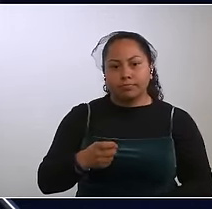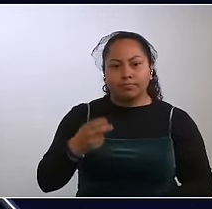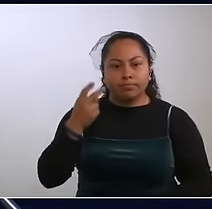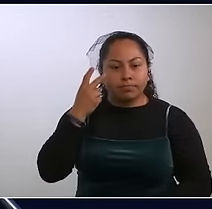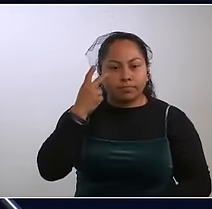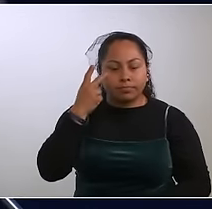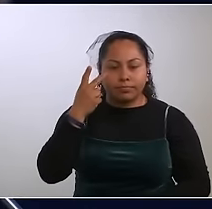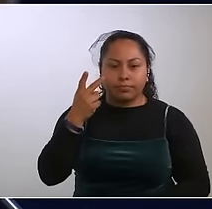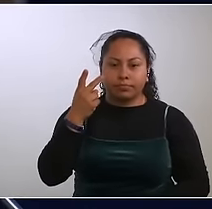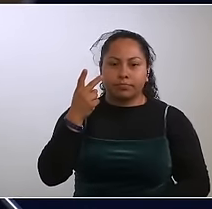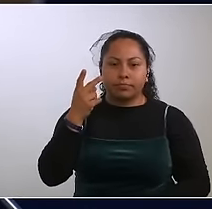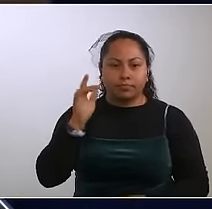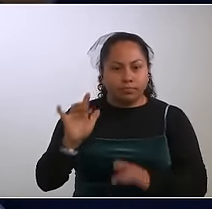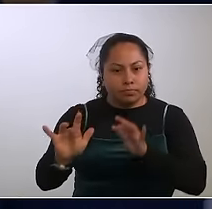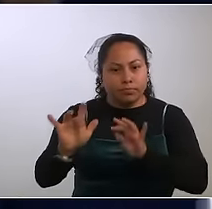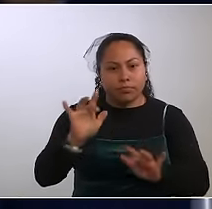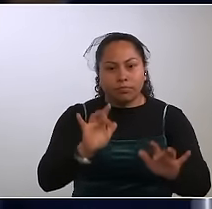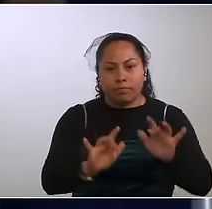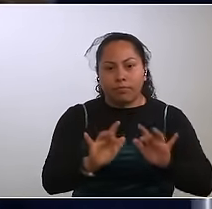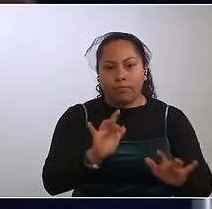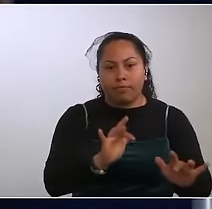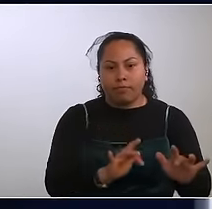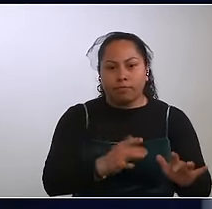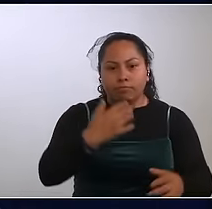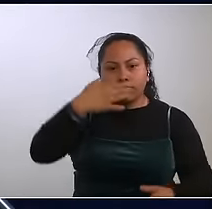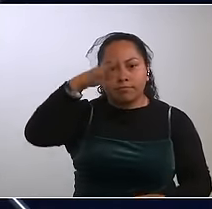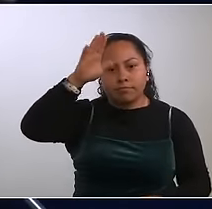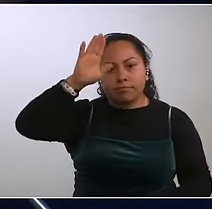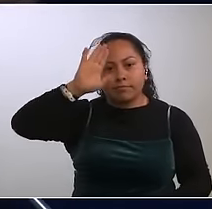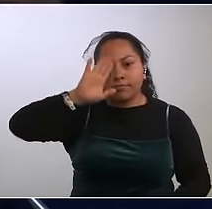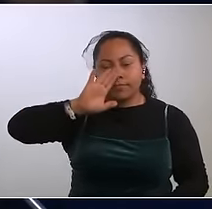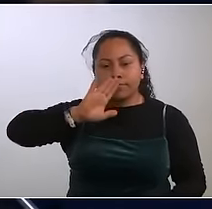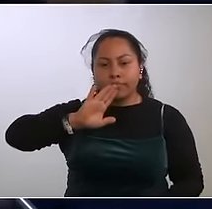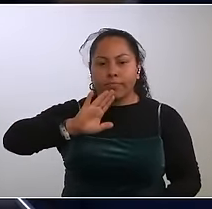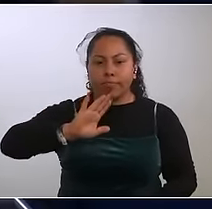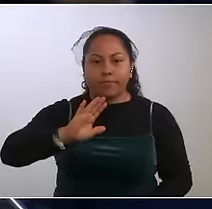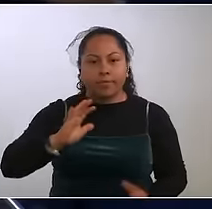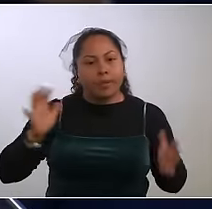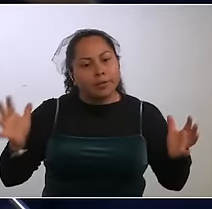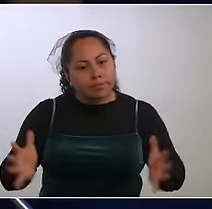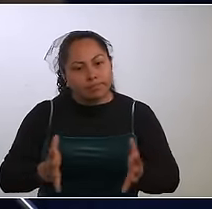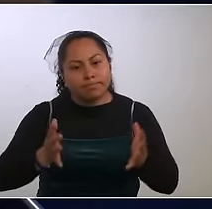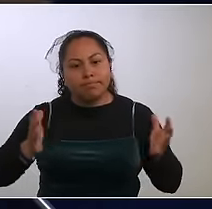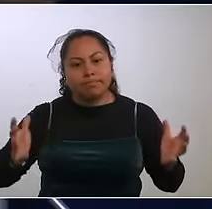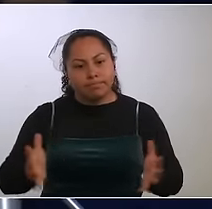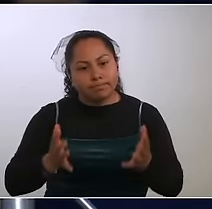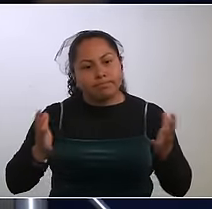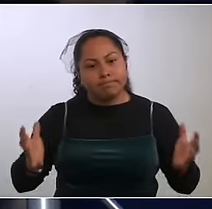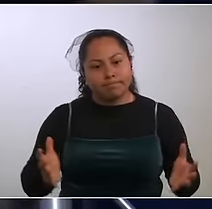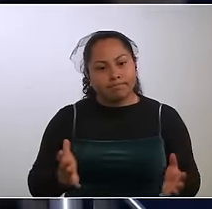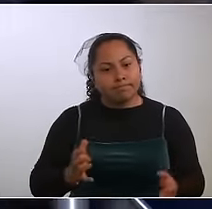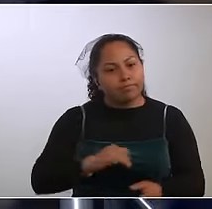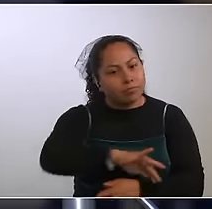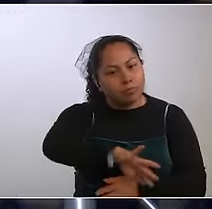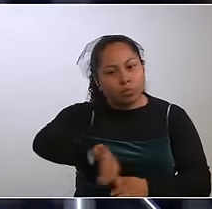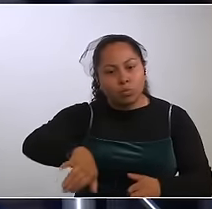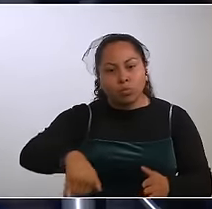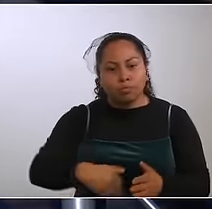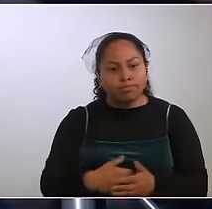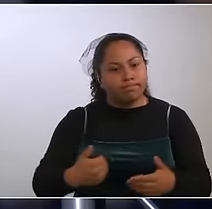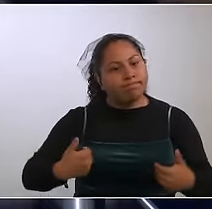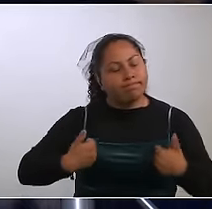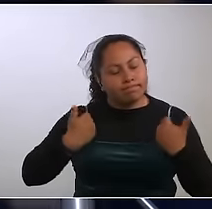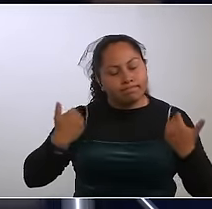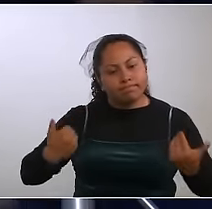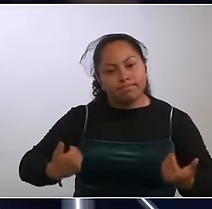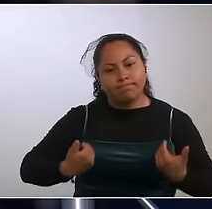reach the world. And so I am encouraging all of the youth and the men and the women of the Apostolic Assembly